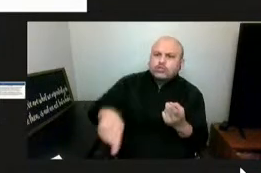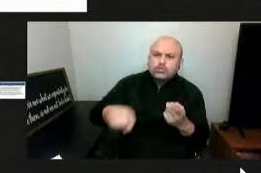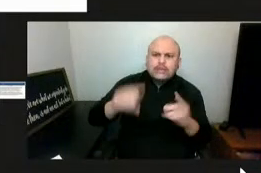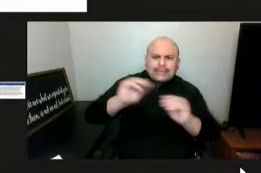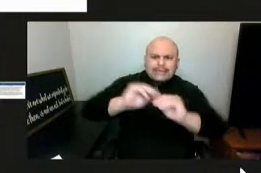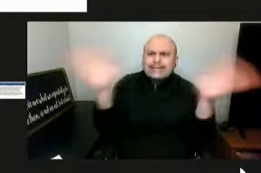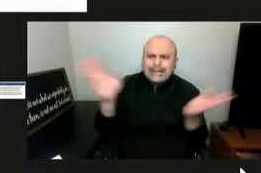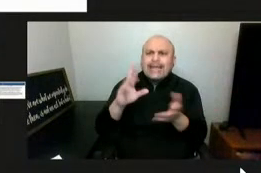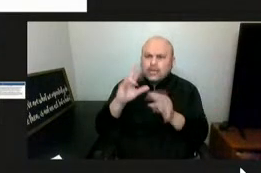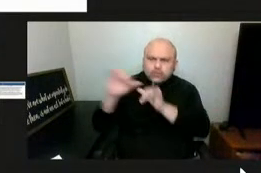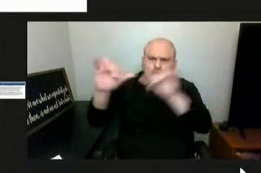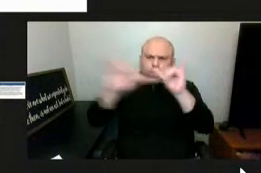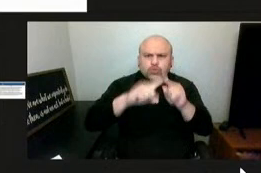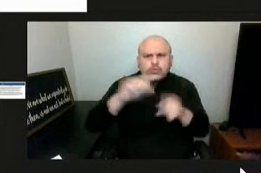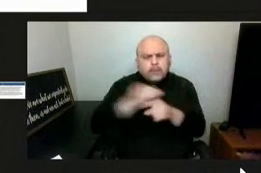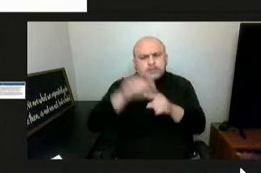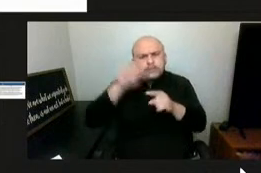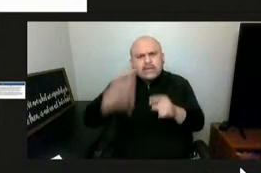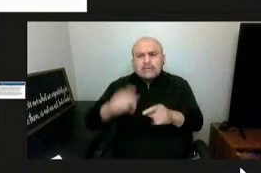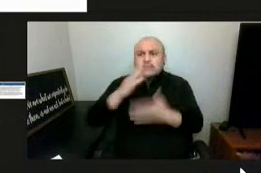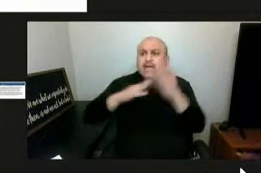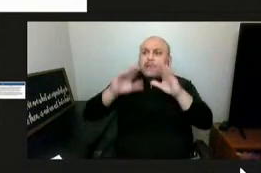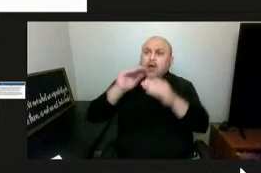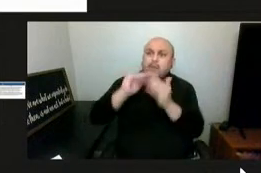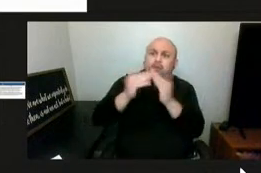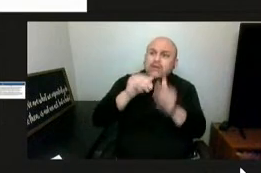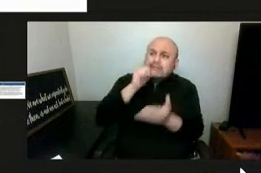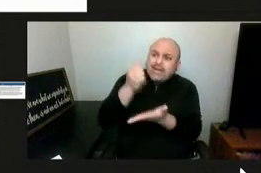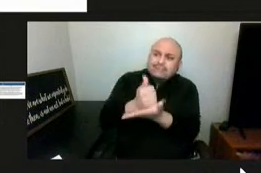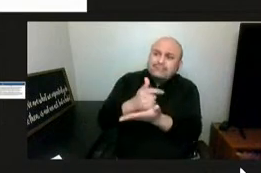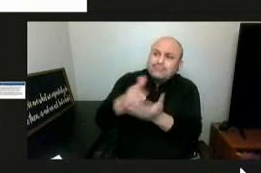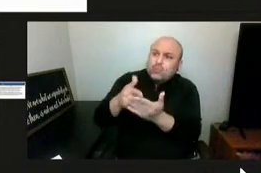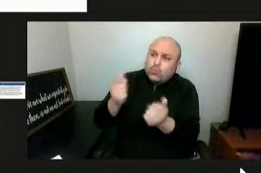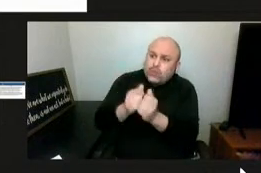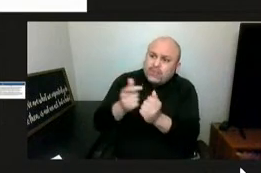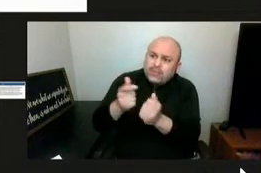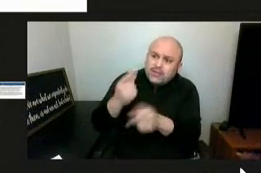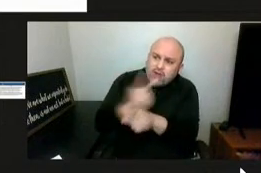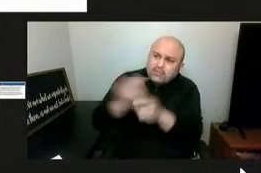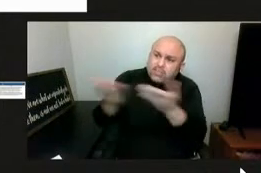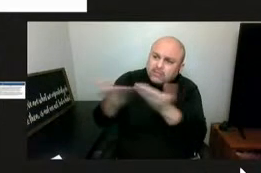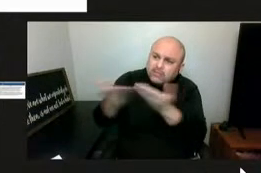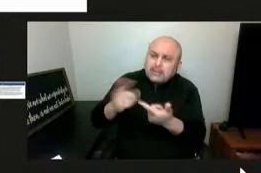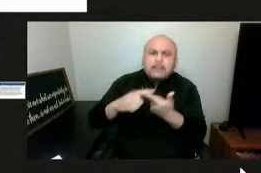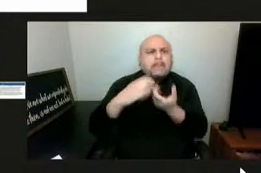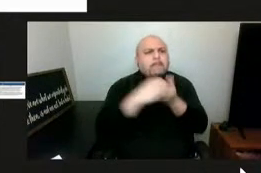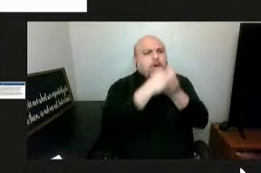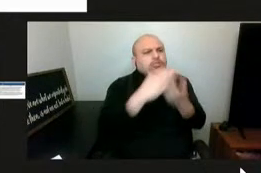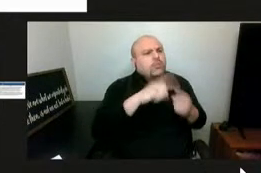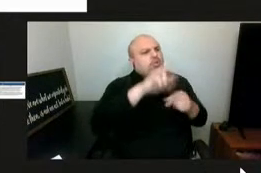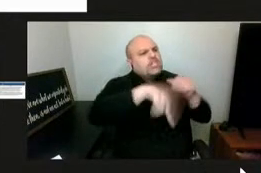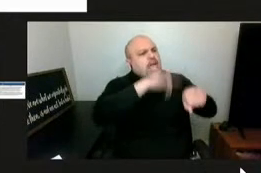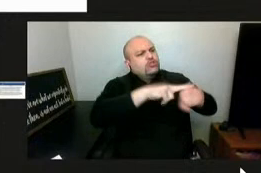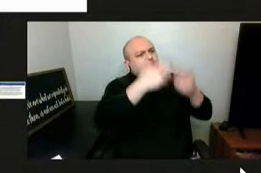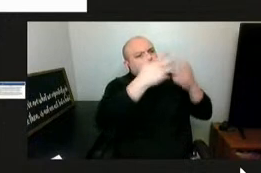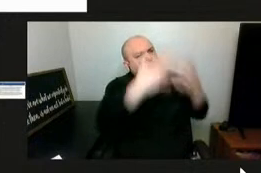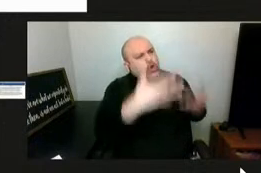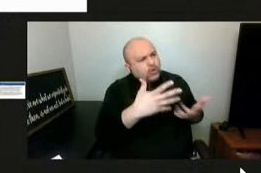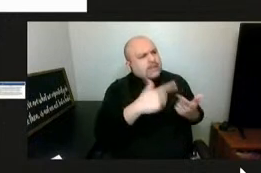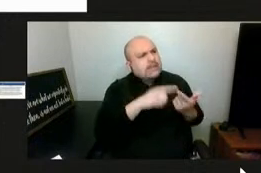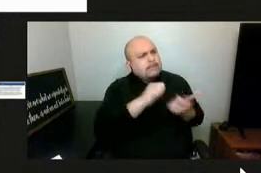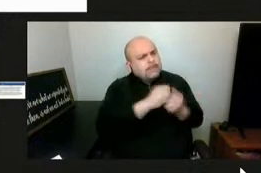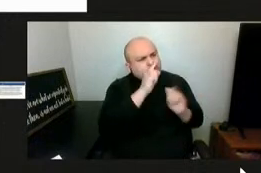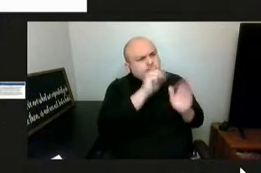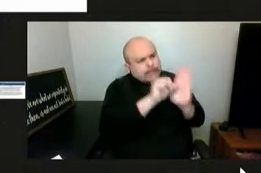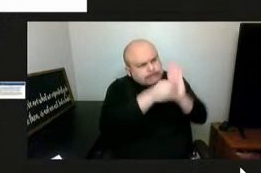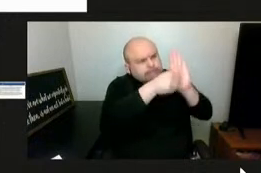reaching marginalized communities with mental health supports and services, and do so in partnership with national partners, highlighting successes of initiatives